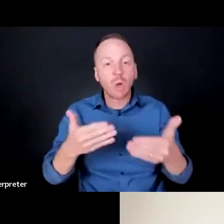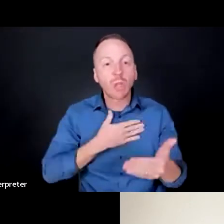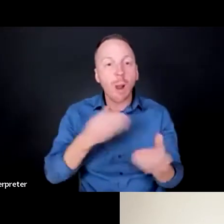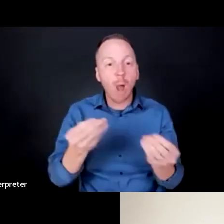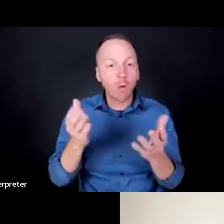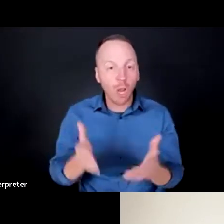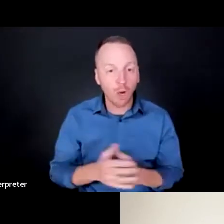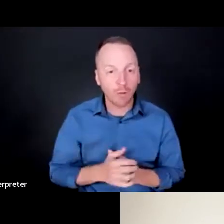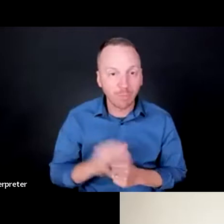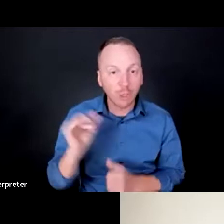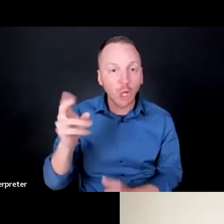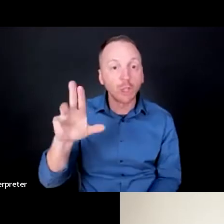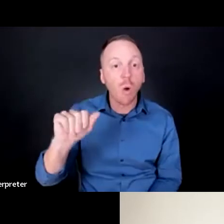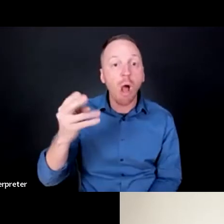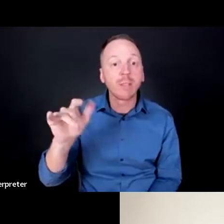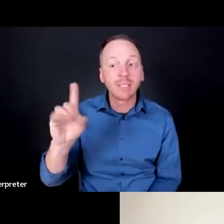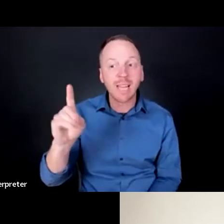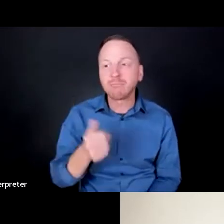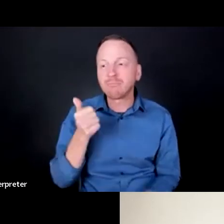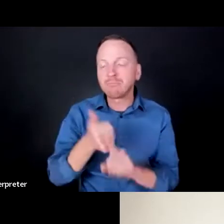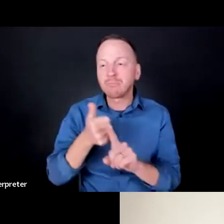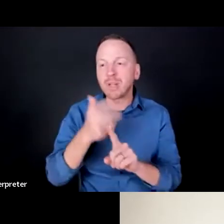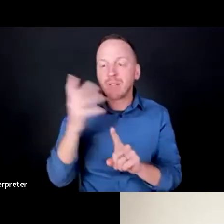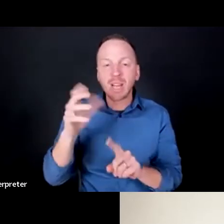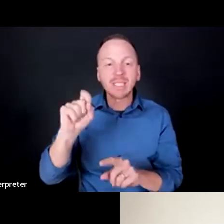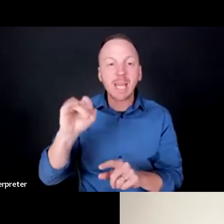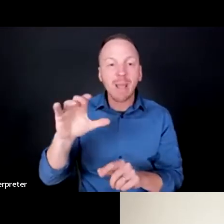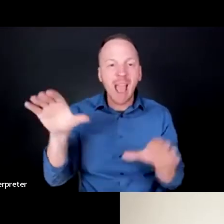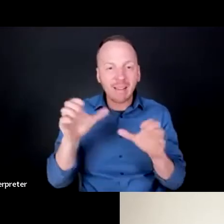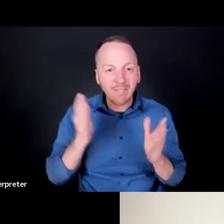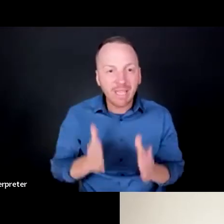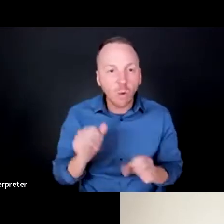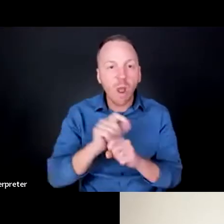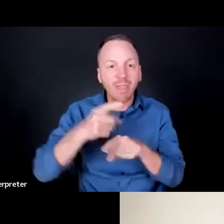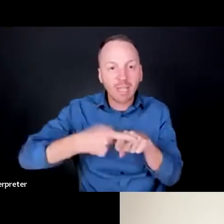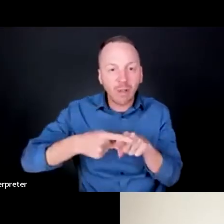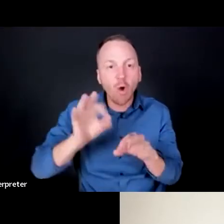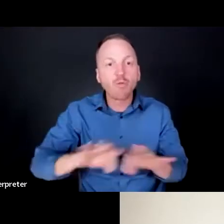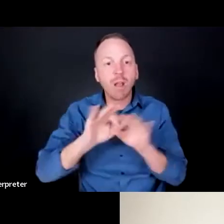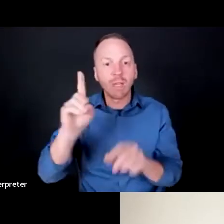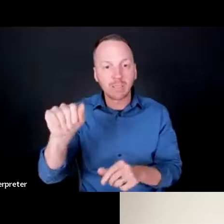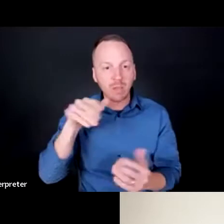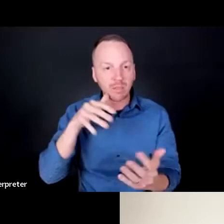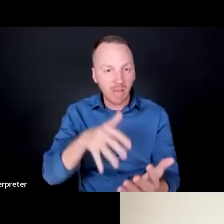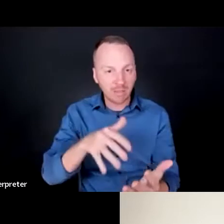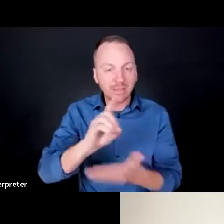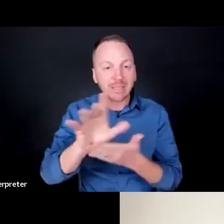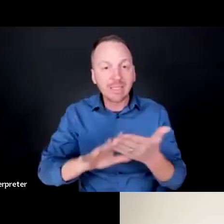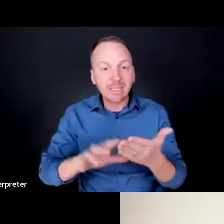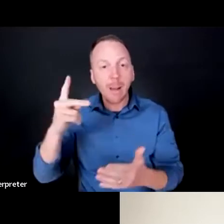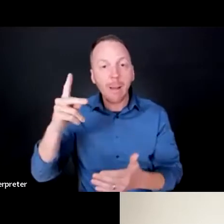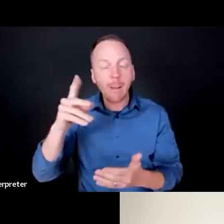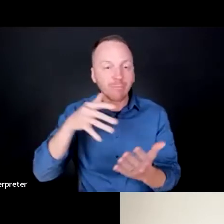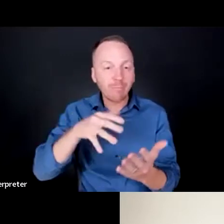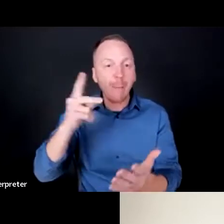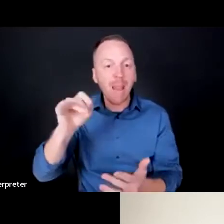moderator. Joshua Halstead is an epistemic activist working at the intersection of critical disability studies, design pedagogy,